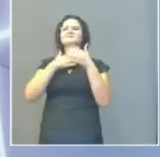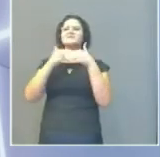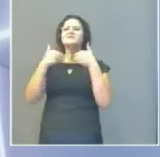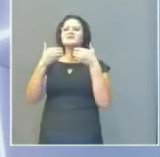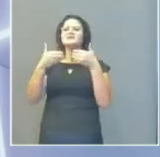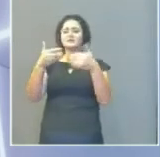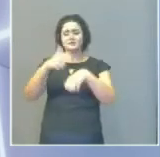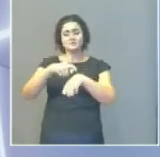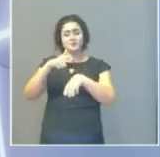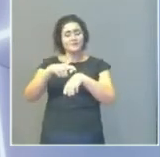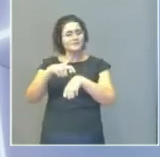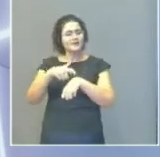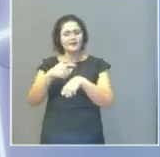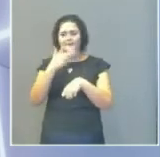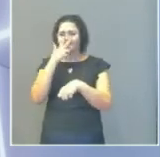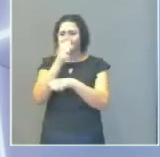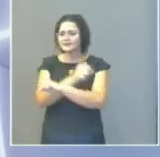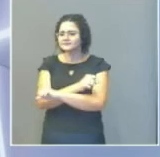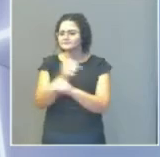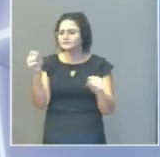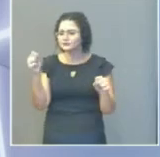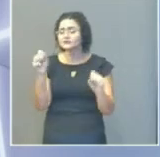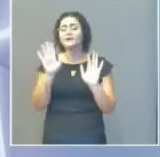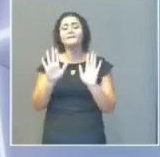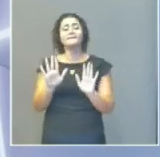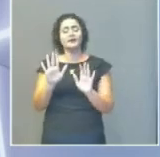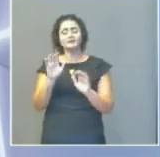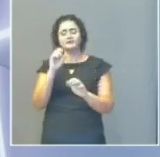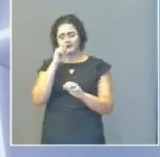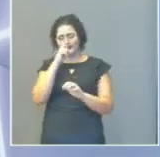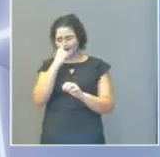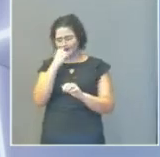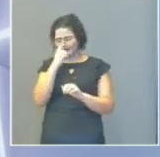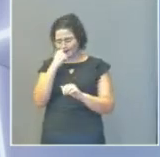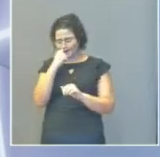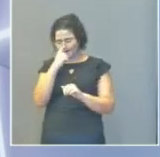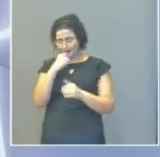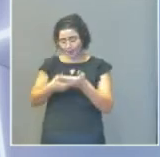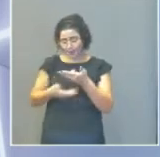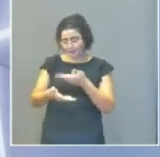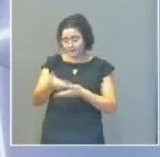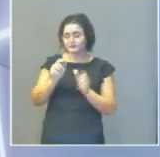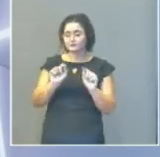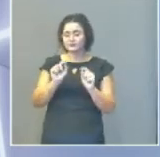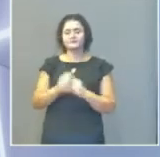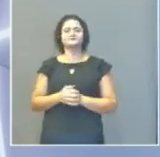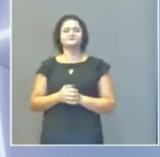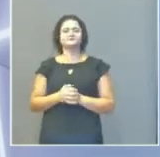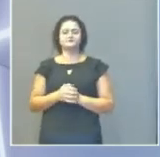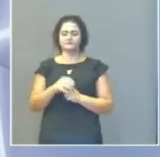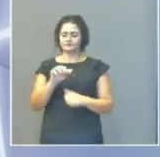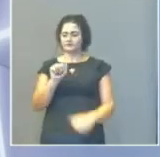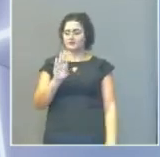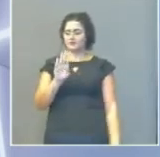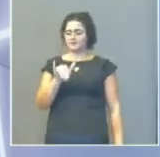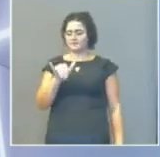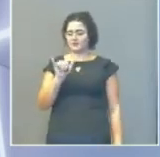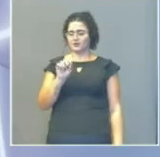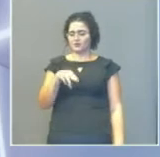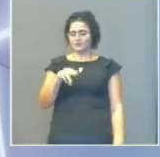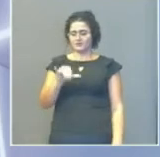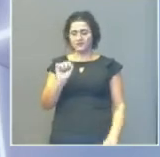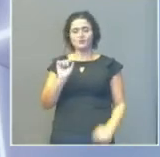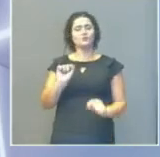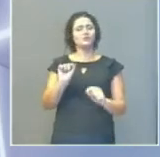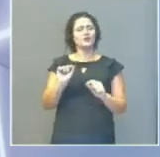more to the notion of Abayomi that I'd like to share. I feel Abayomi is a site of rupture, a site of